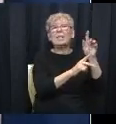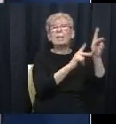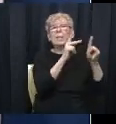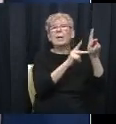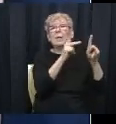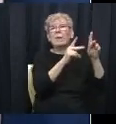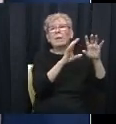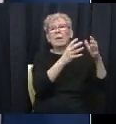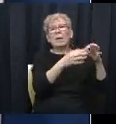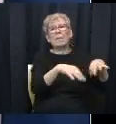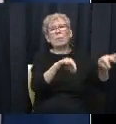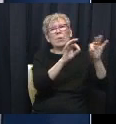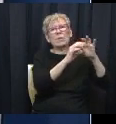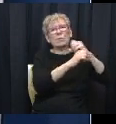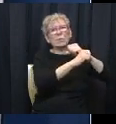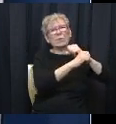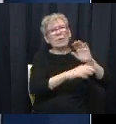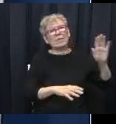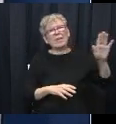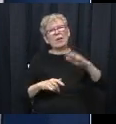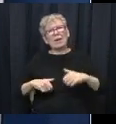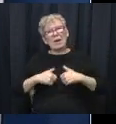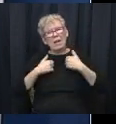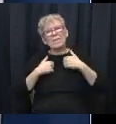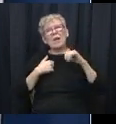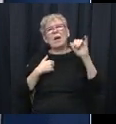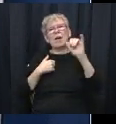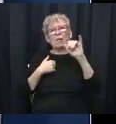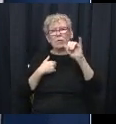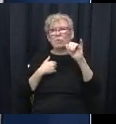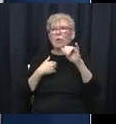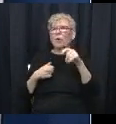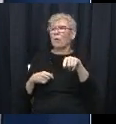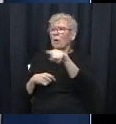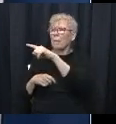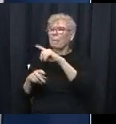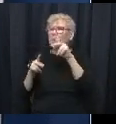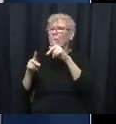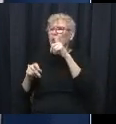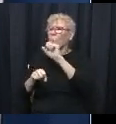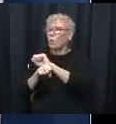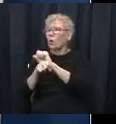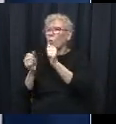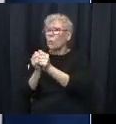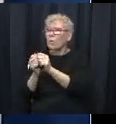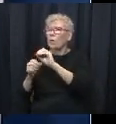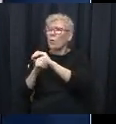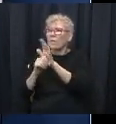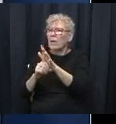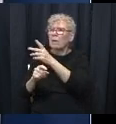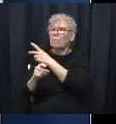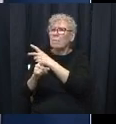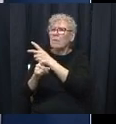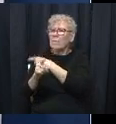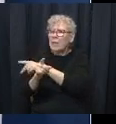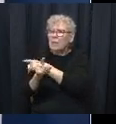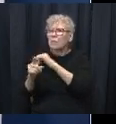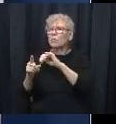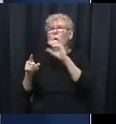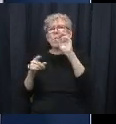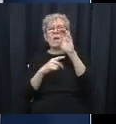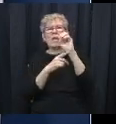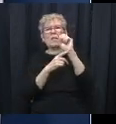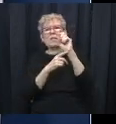more update before we can abolish the dial altogether. Thank you. Thank you all so much for joining